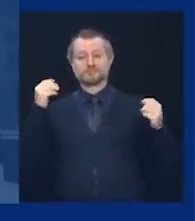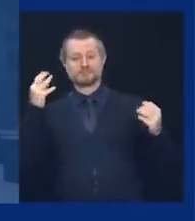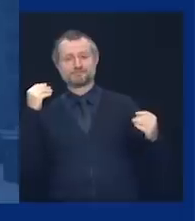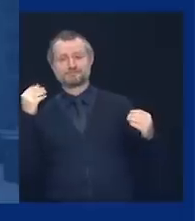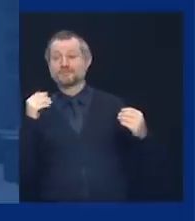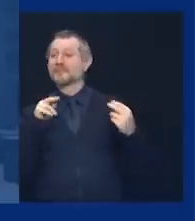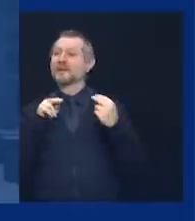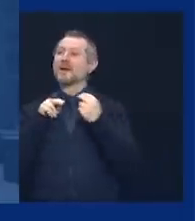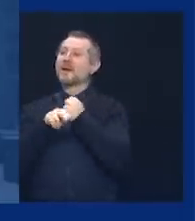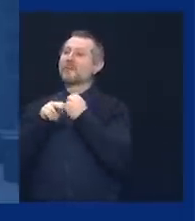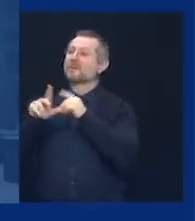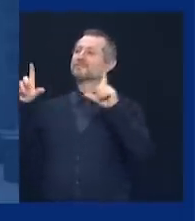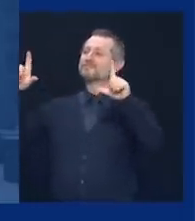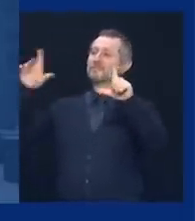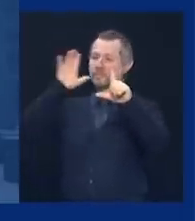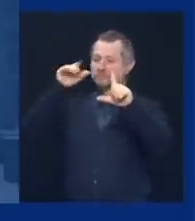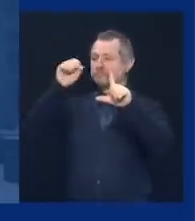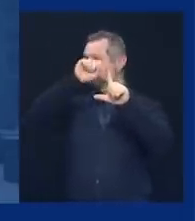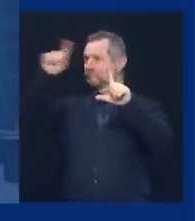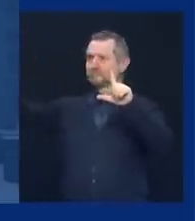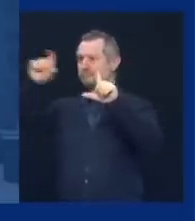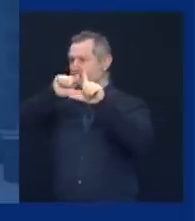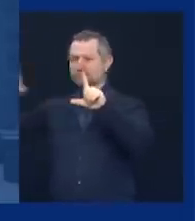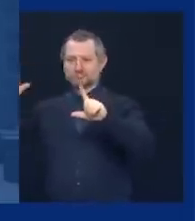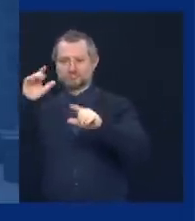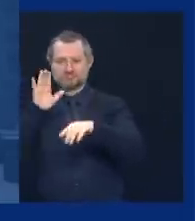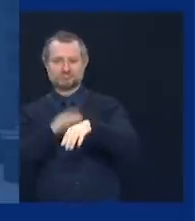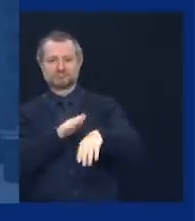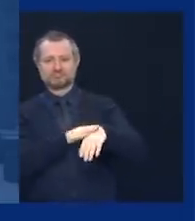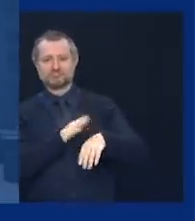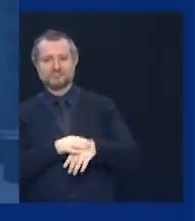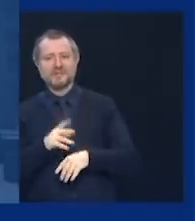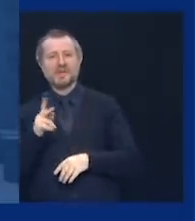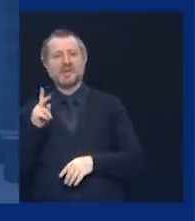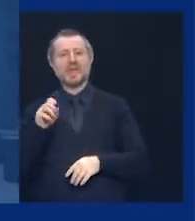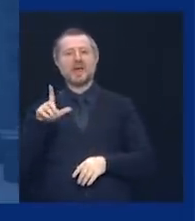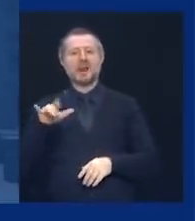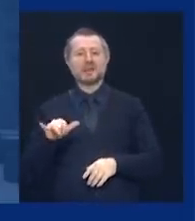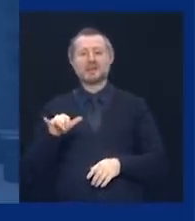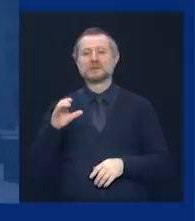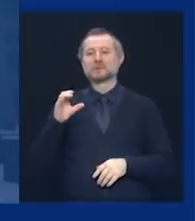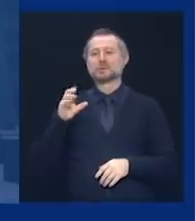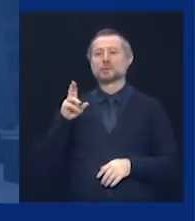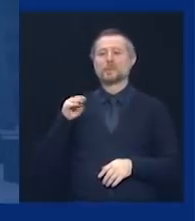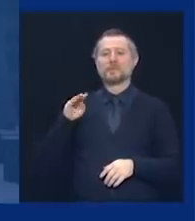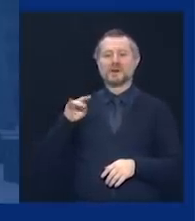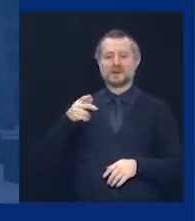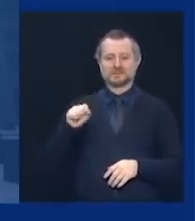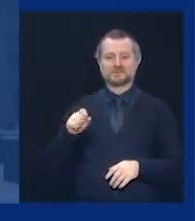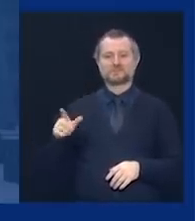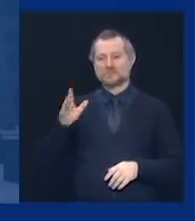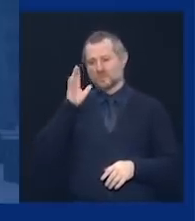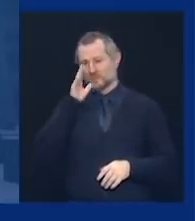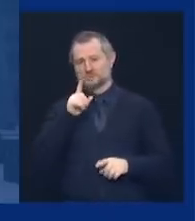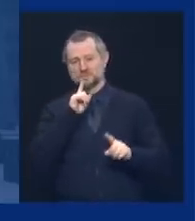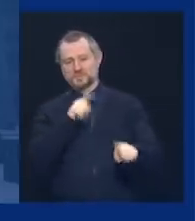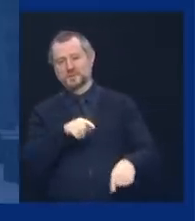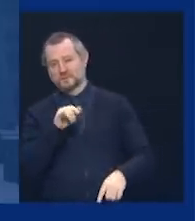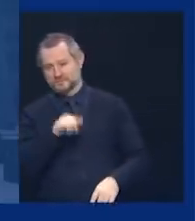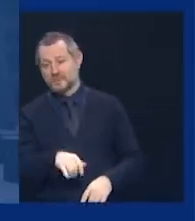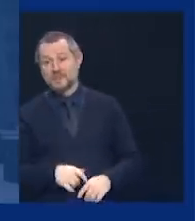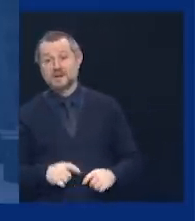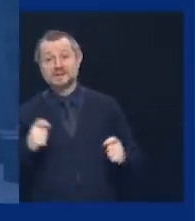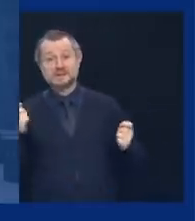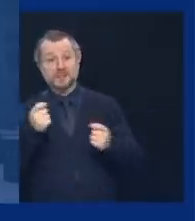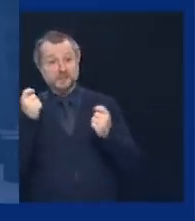Cummings is doing that to remind New Yorkers. Celebrate smart. Stop the shutdowns. Celebrate smart.